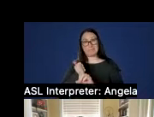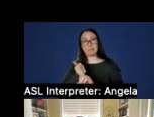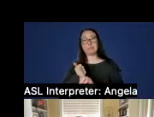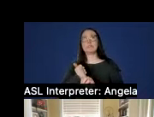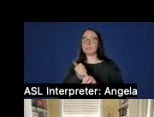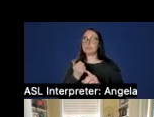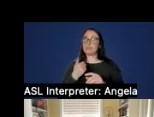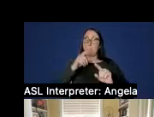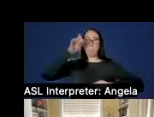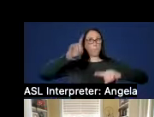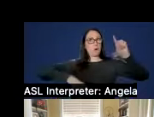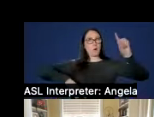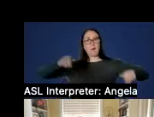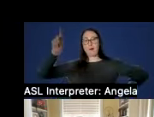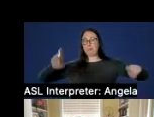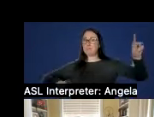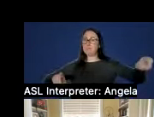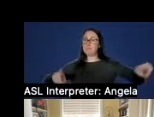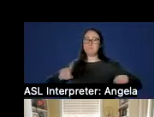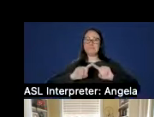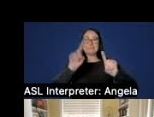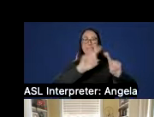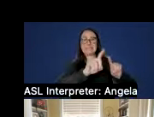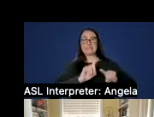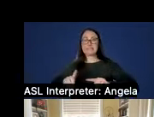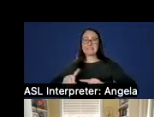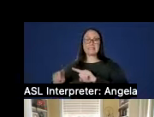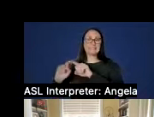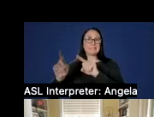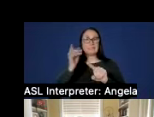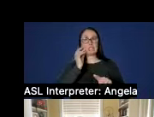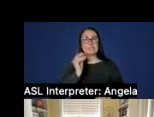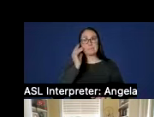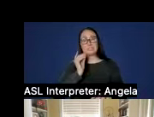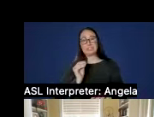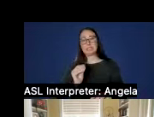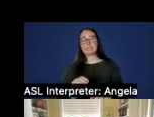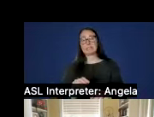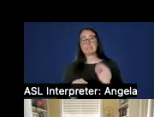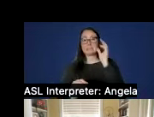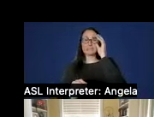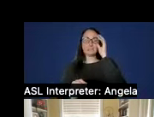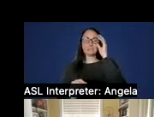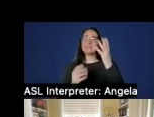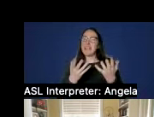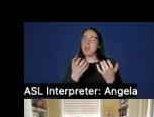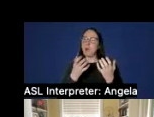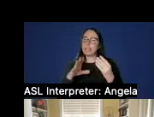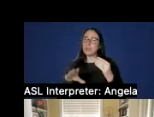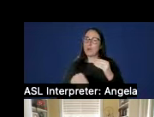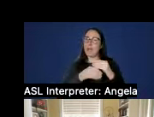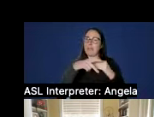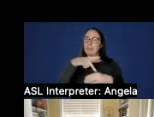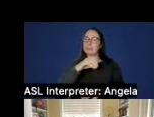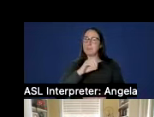large range. And I just I wanted to put this poll up because how